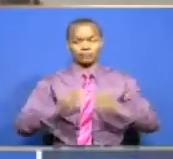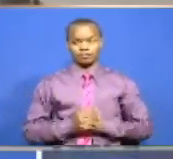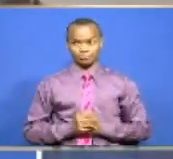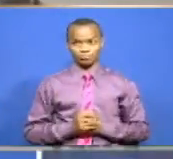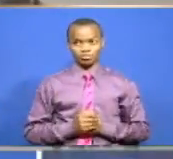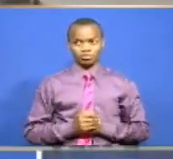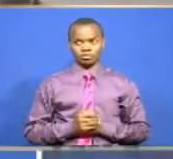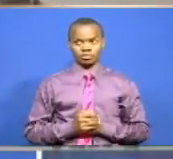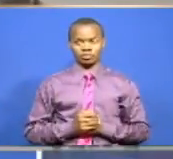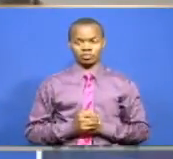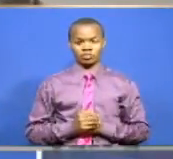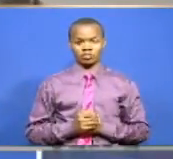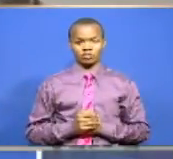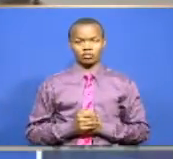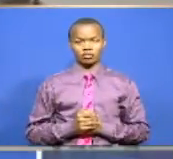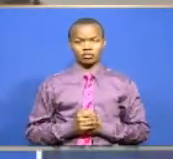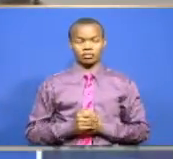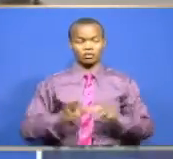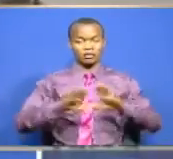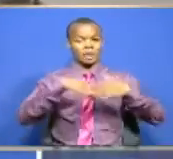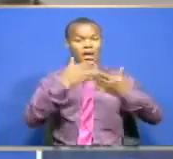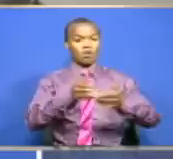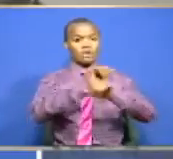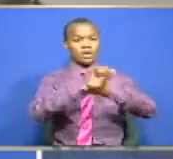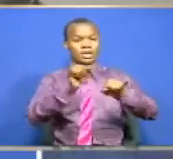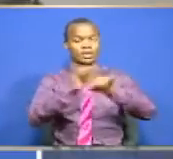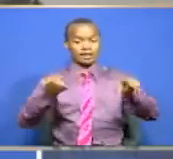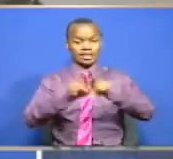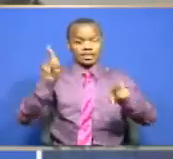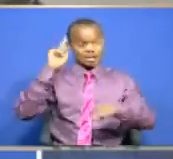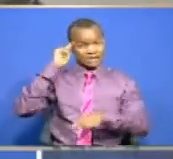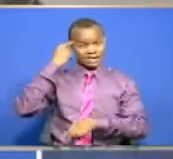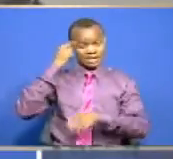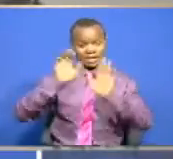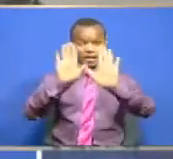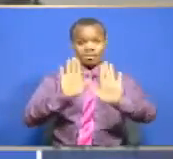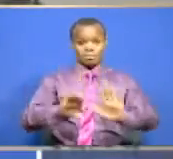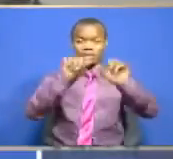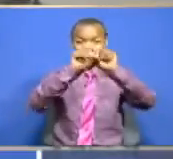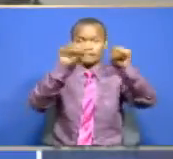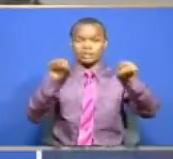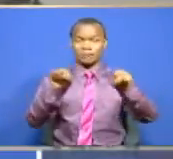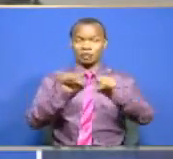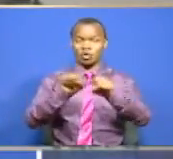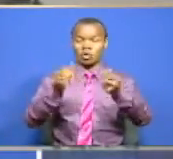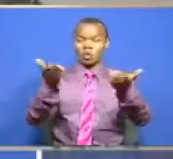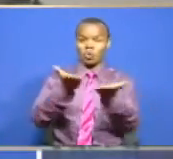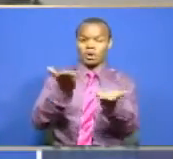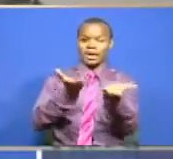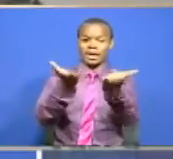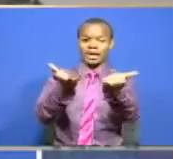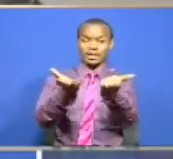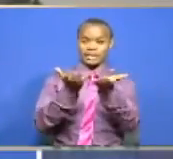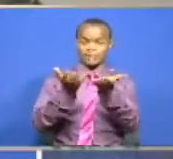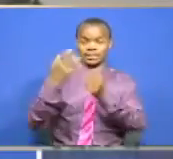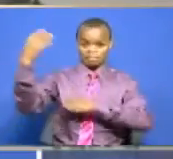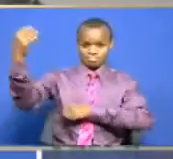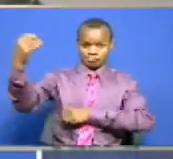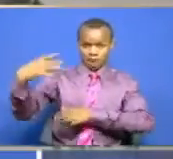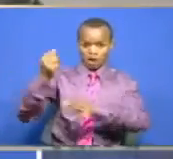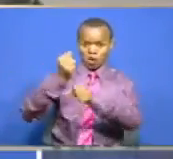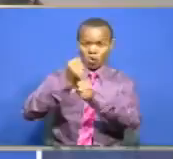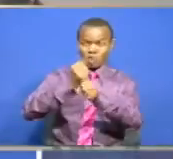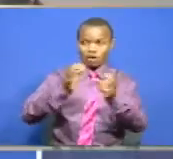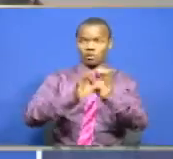the context of sanitation, I think we need to be looking at systems which do not require electricity to work, are